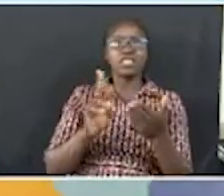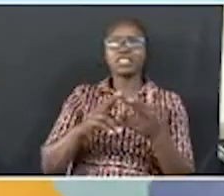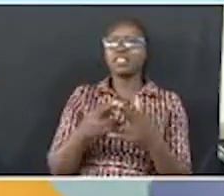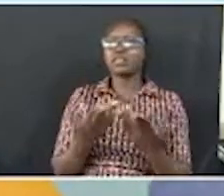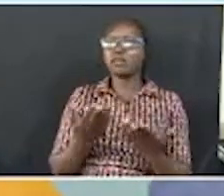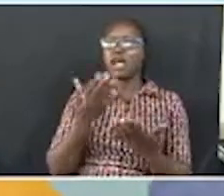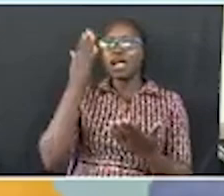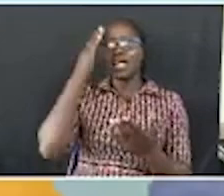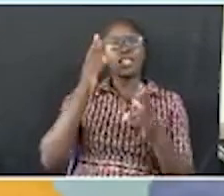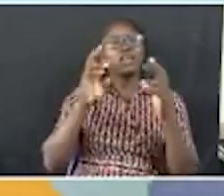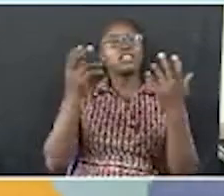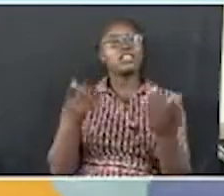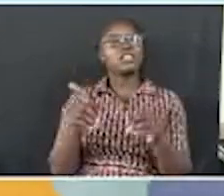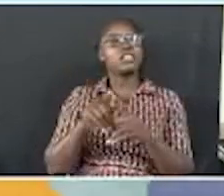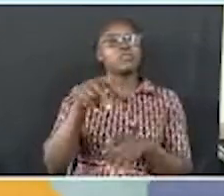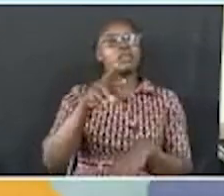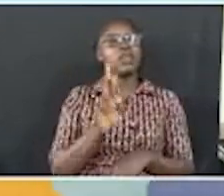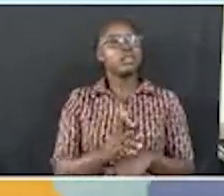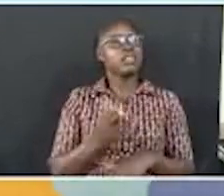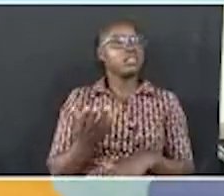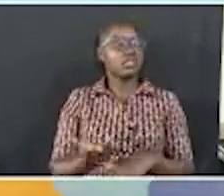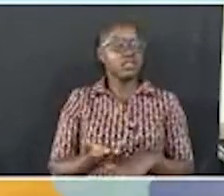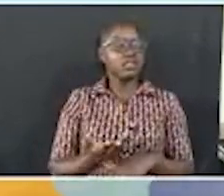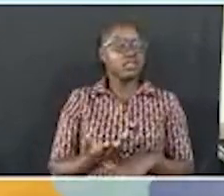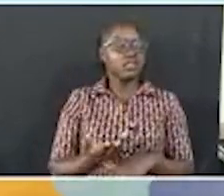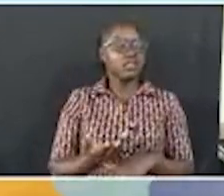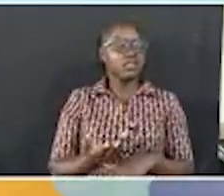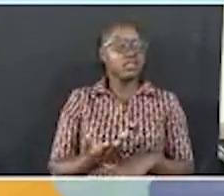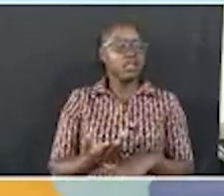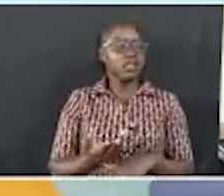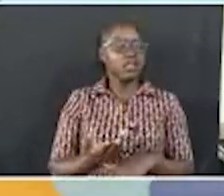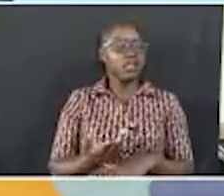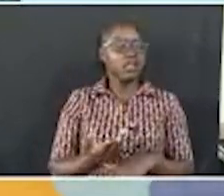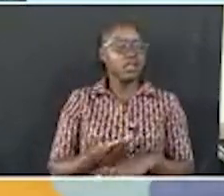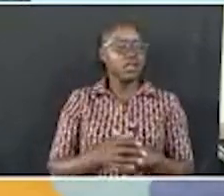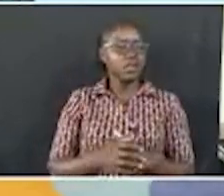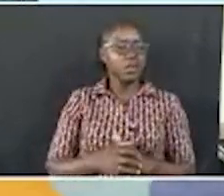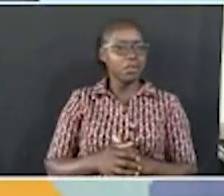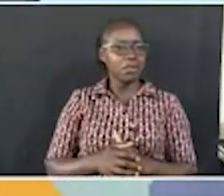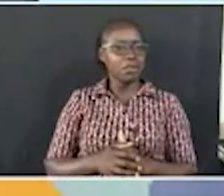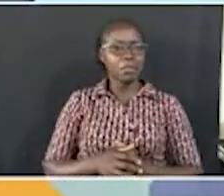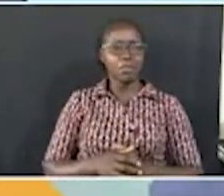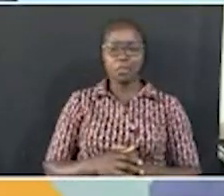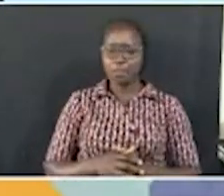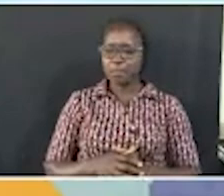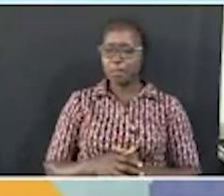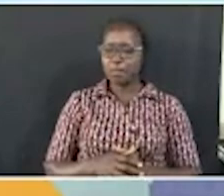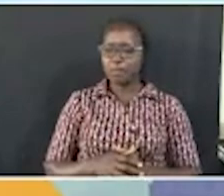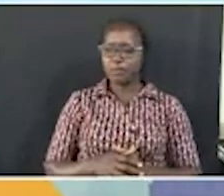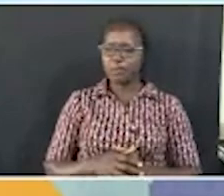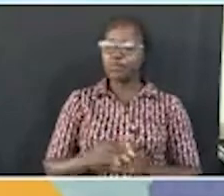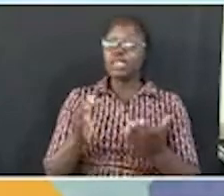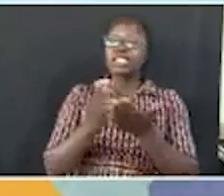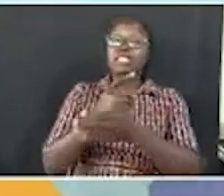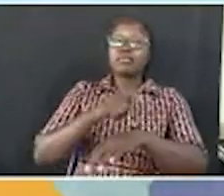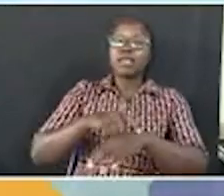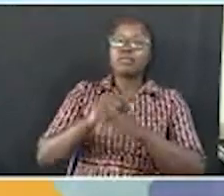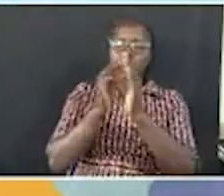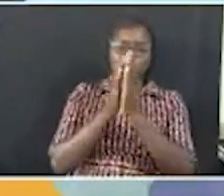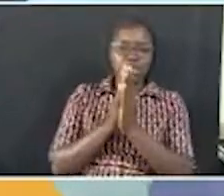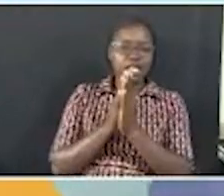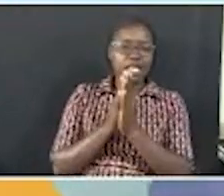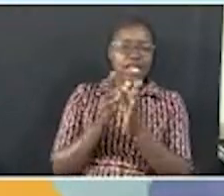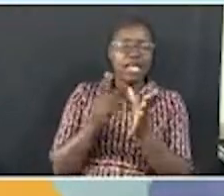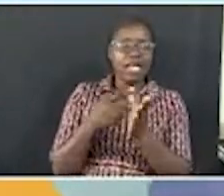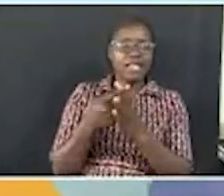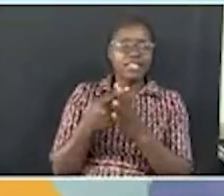know our title is also PR. You know, sometimes we pray,